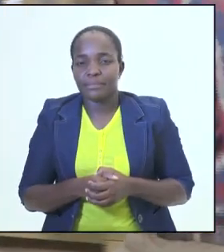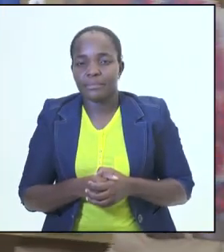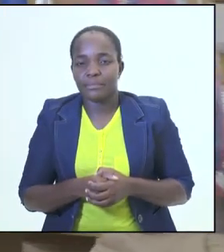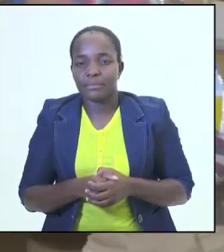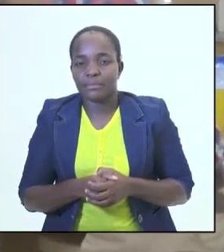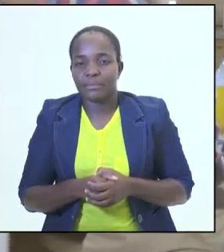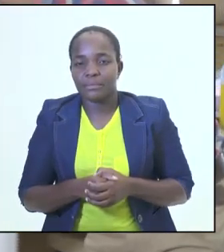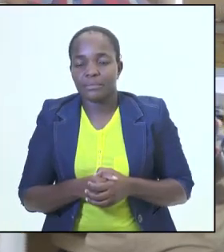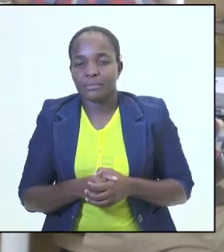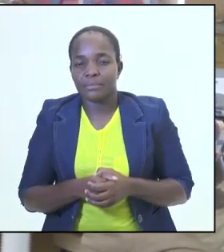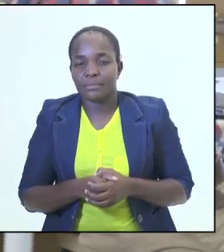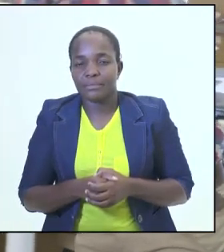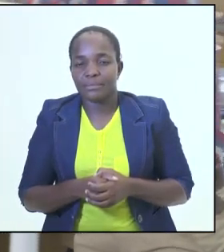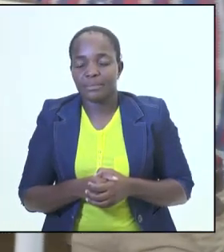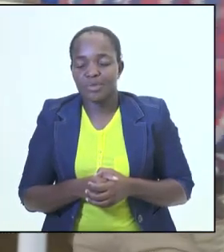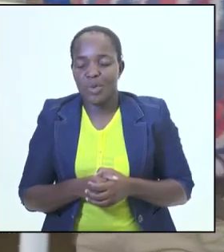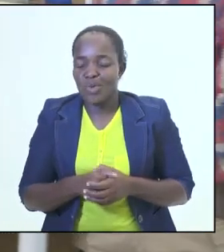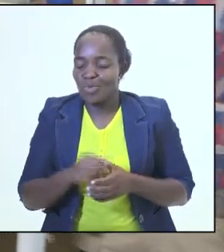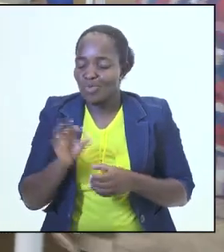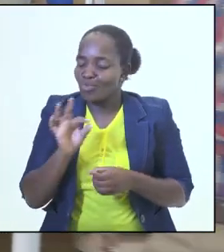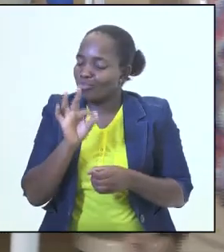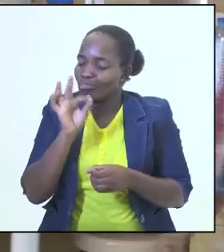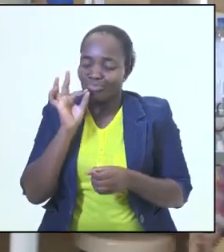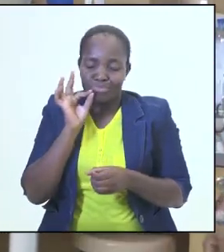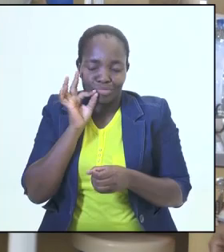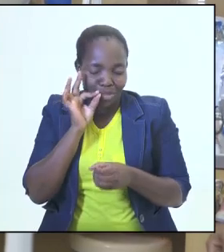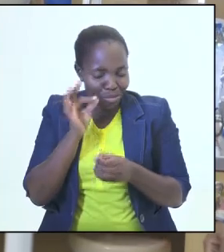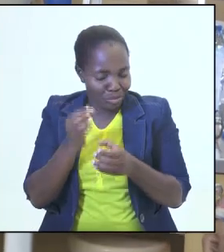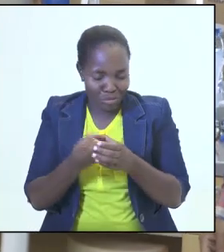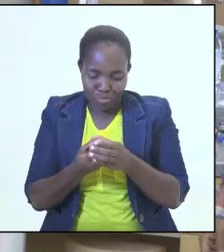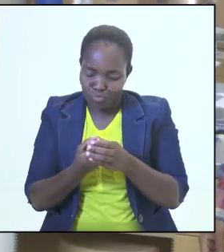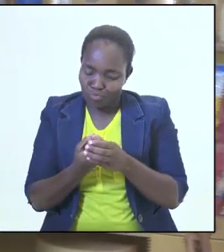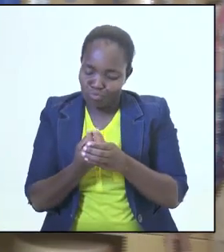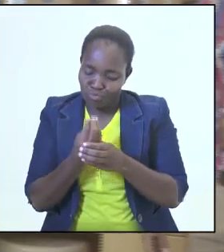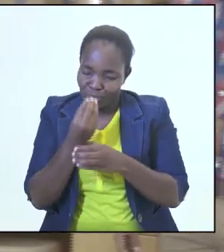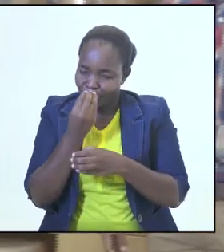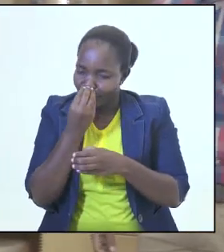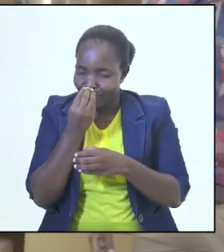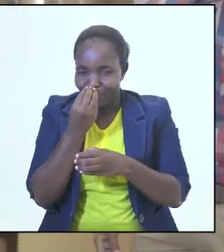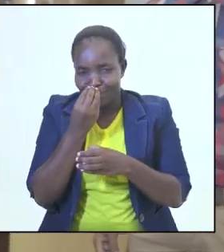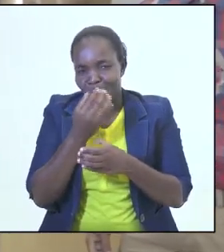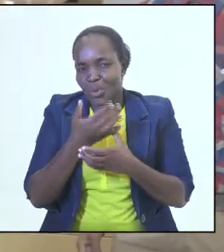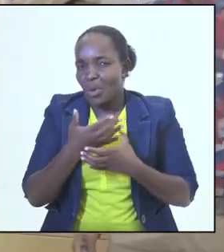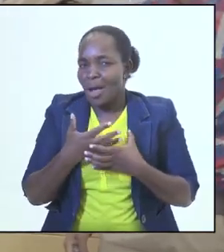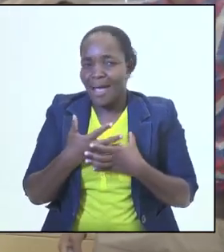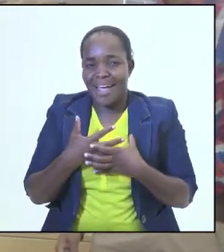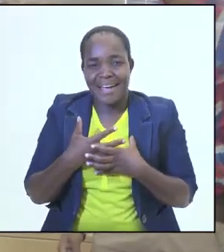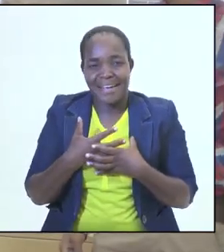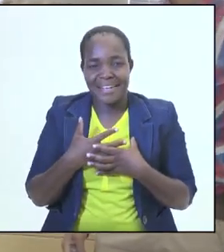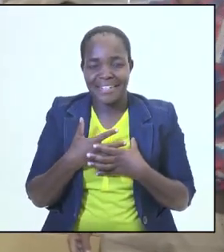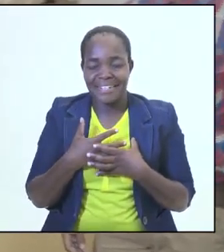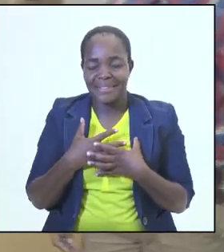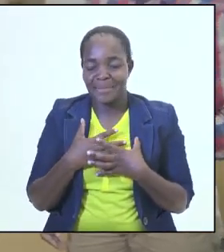Oh, flowers, how beautiful. Oh, he must be sorry.